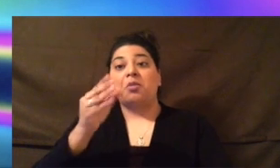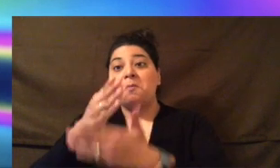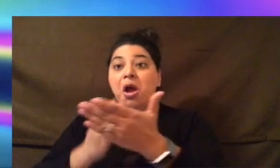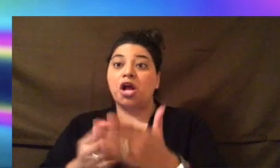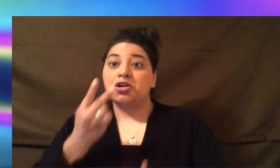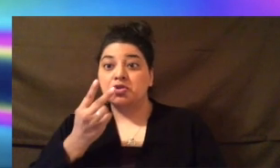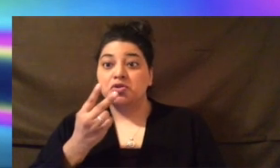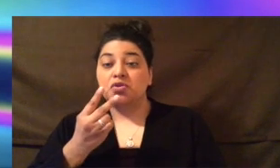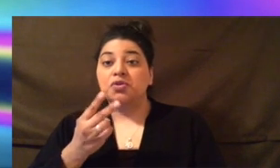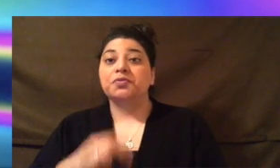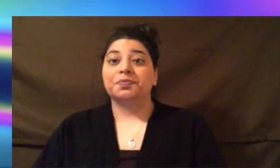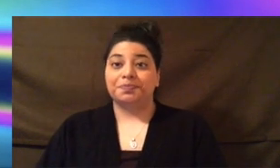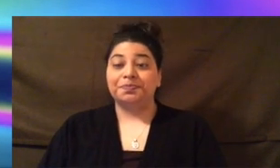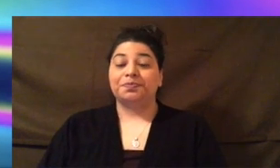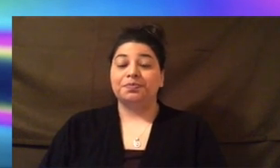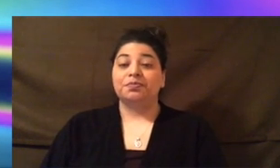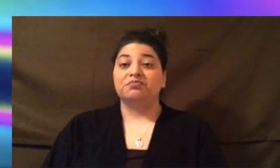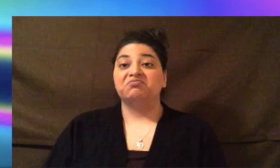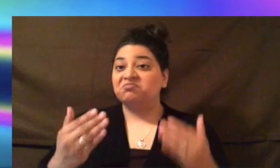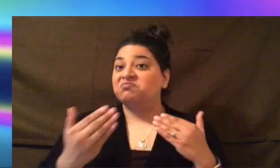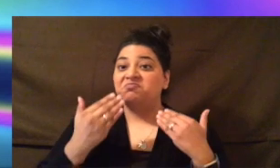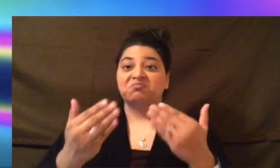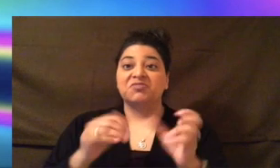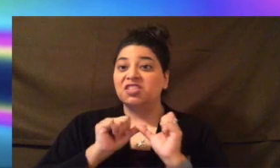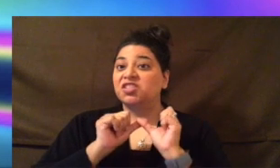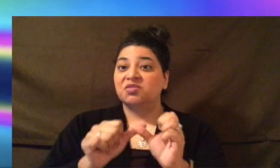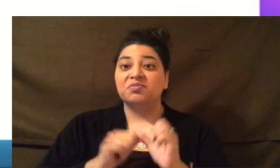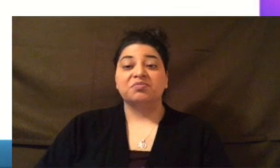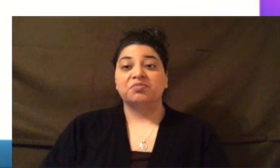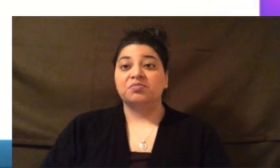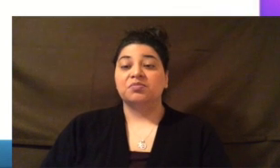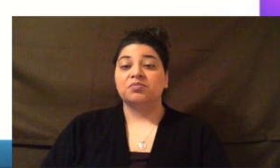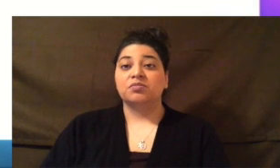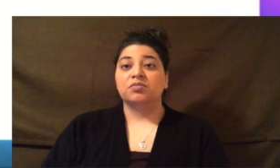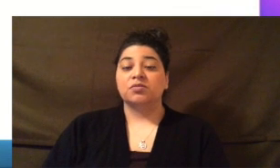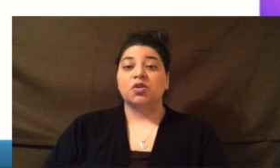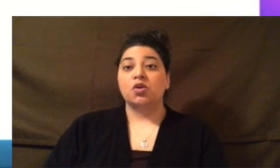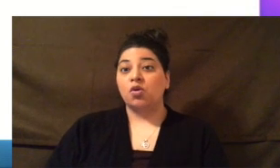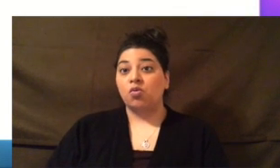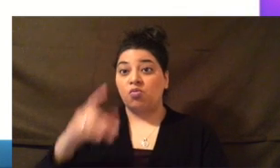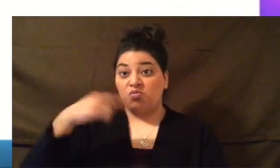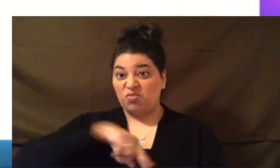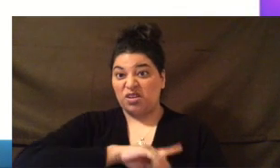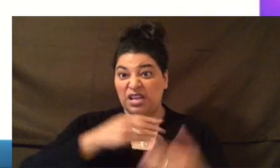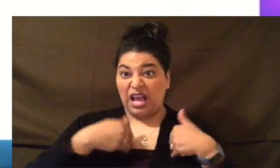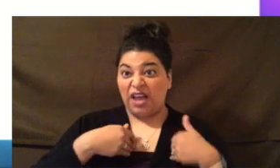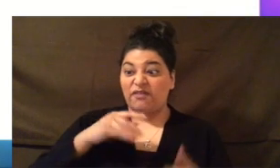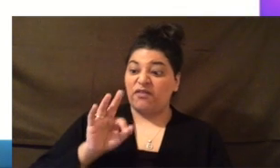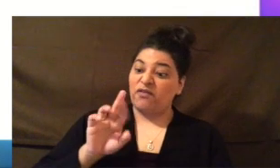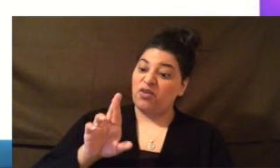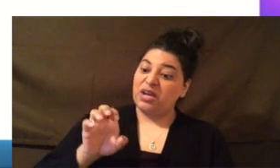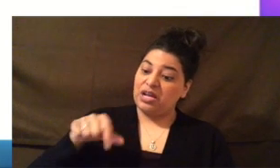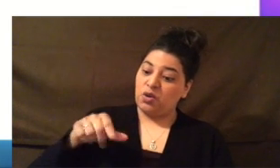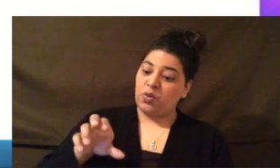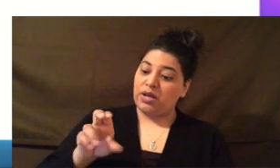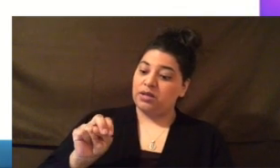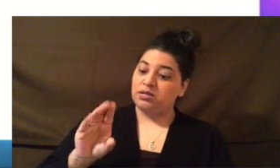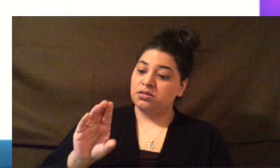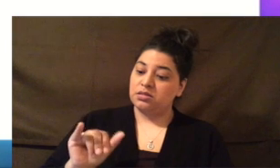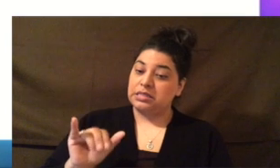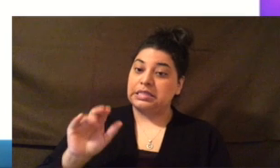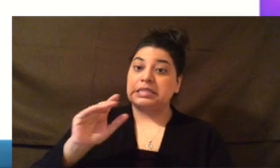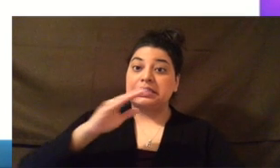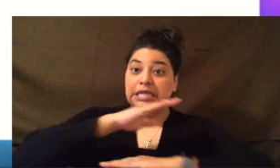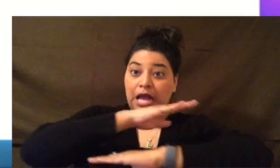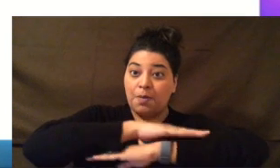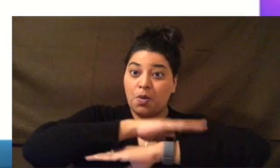plots part 2. So let's go ahead and find out what we're learning about today. Okay, looks like we have a frequency